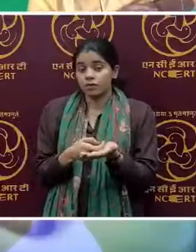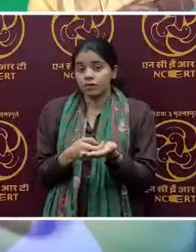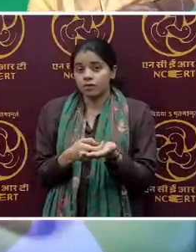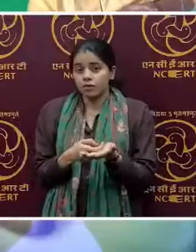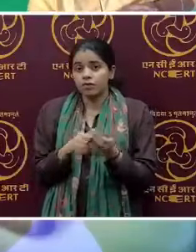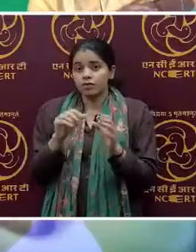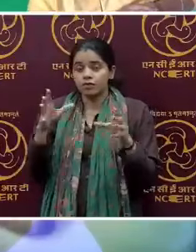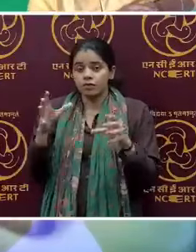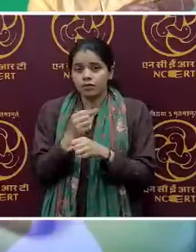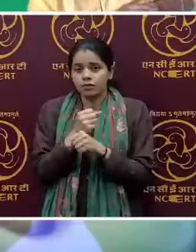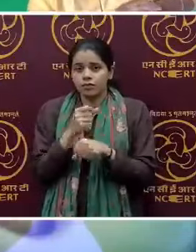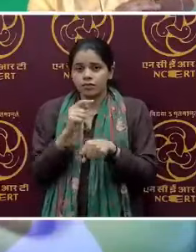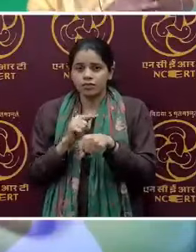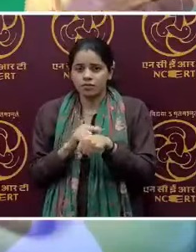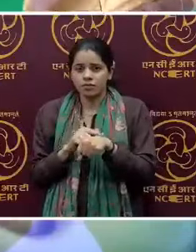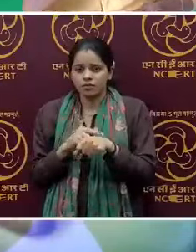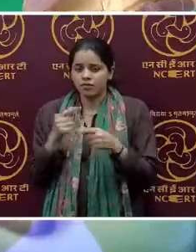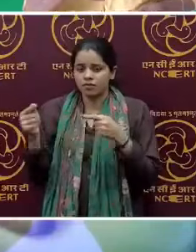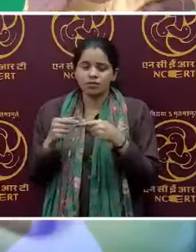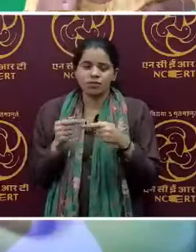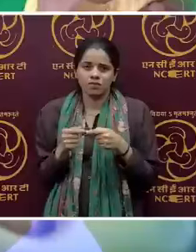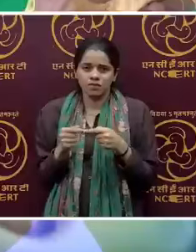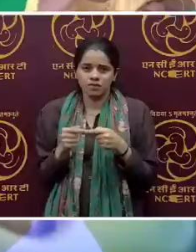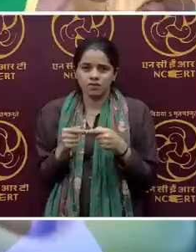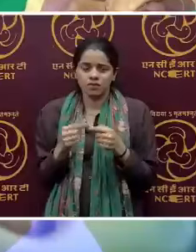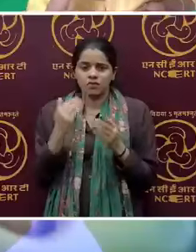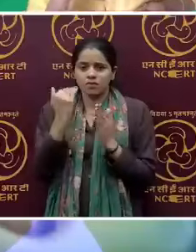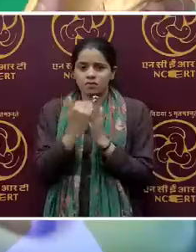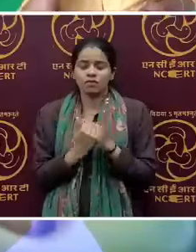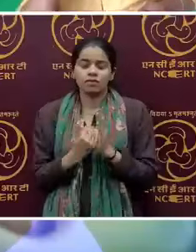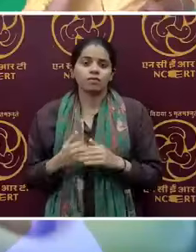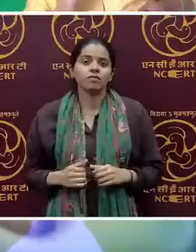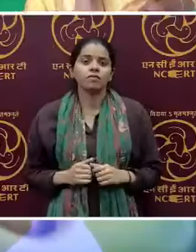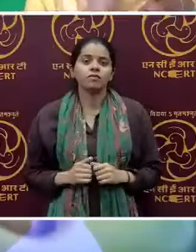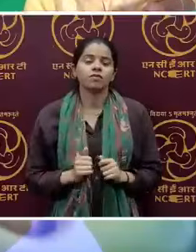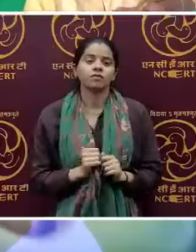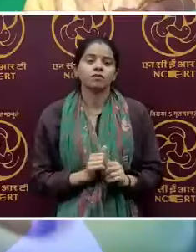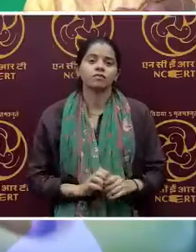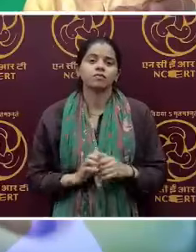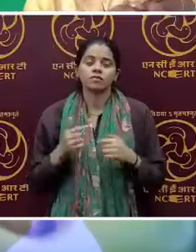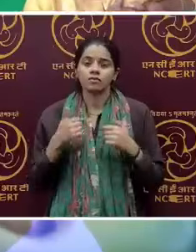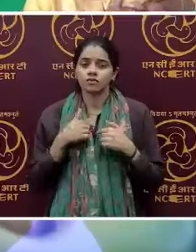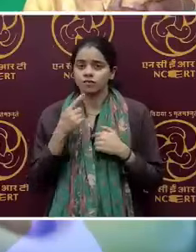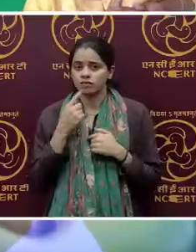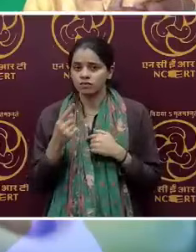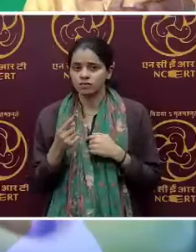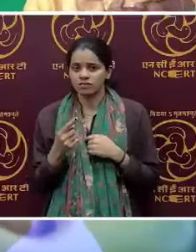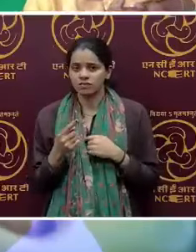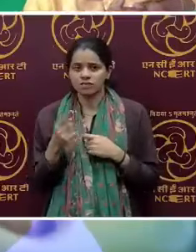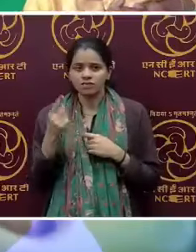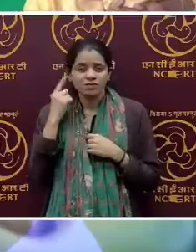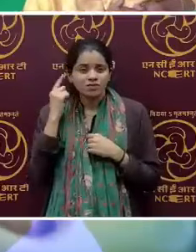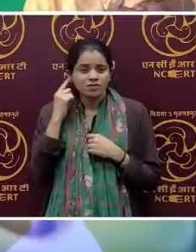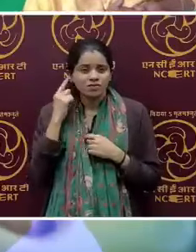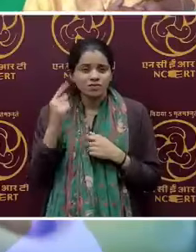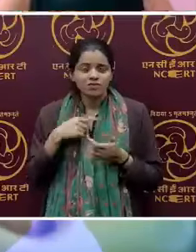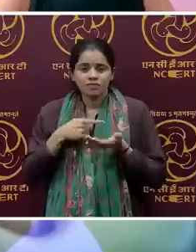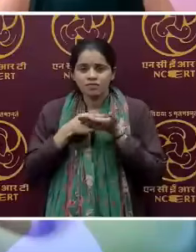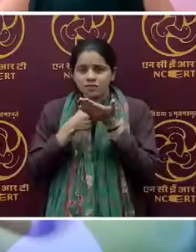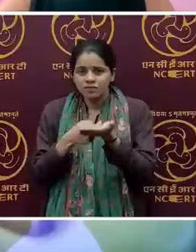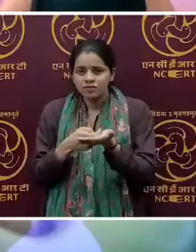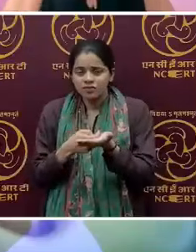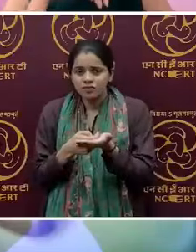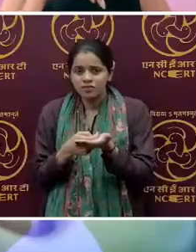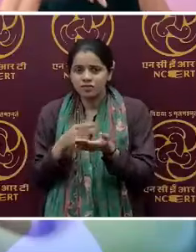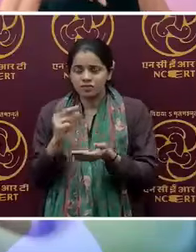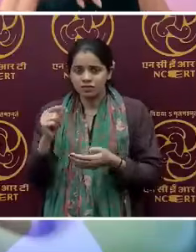your answer because we have very little time left in the session now. here, I am not able to hear you I clearly. request you to kindly Some- speed